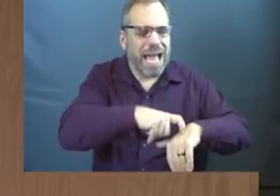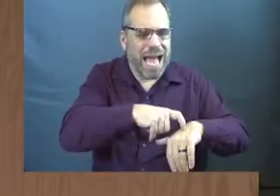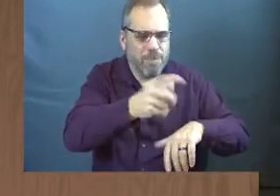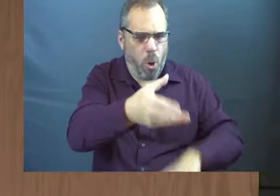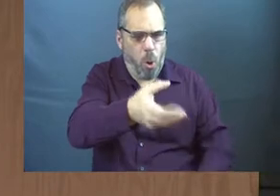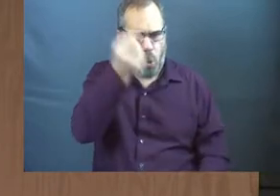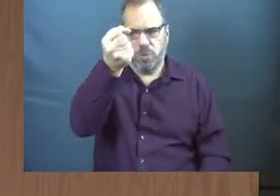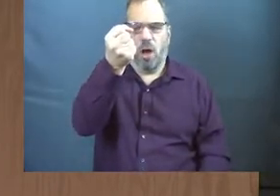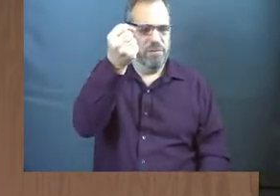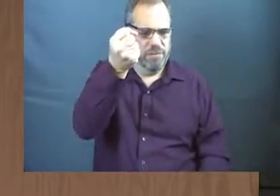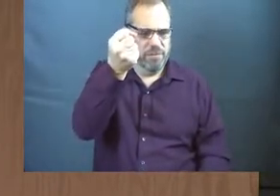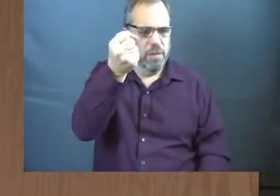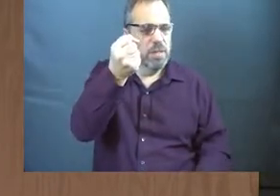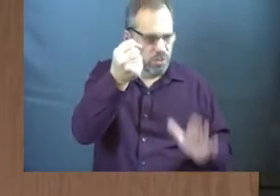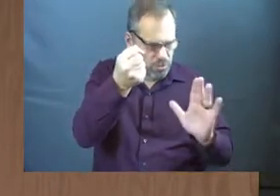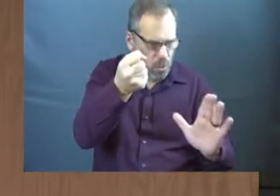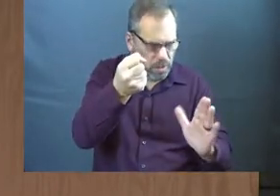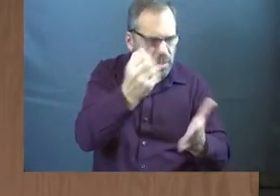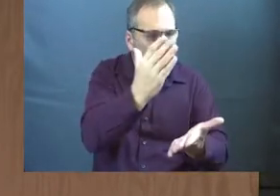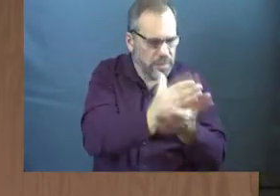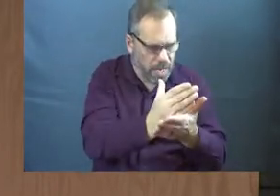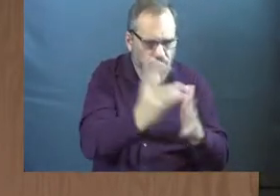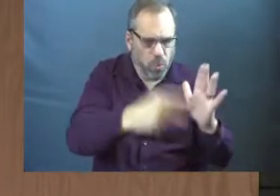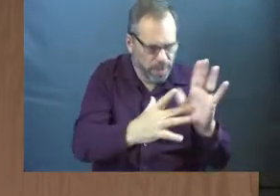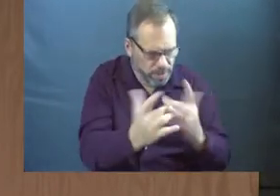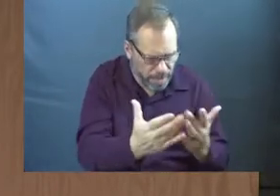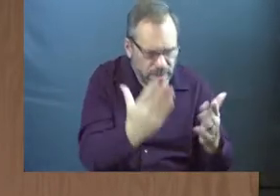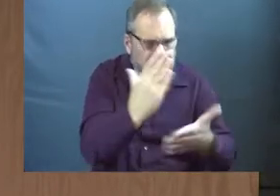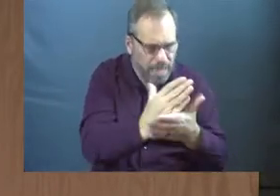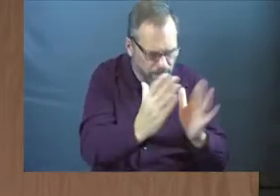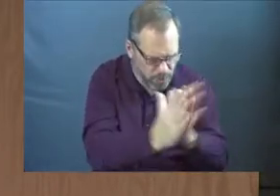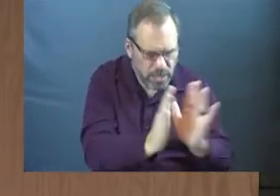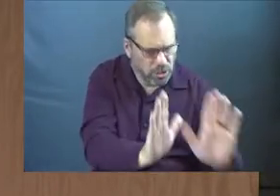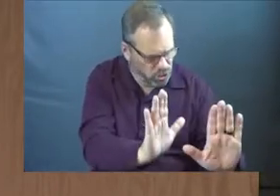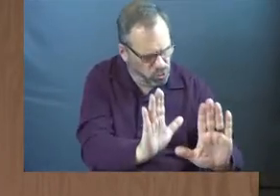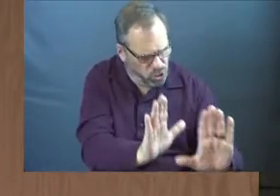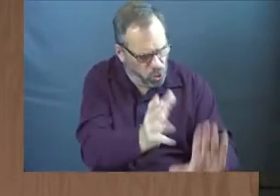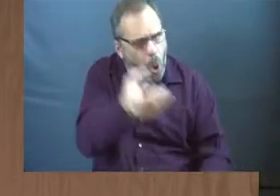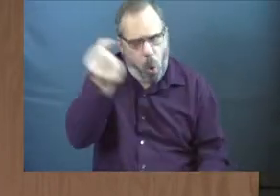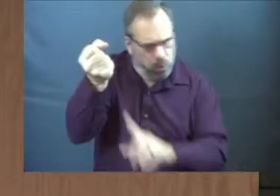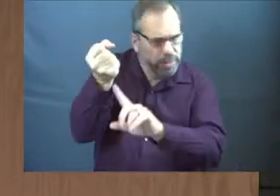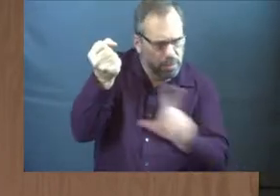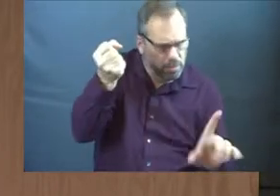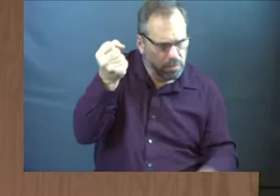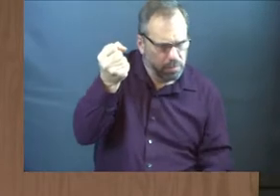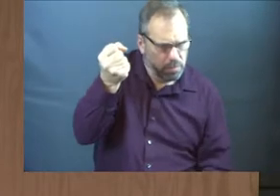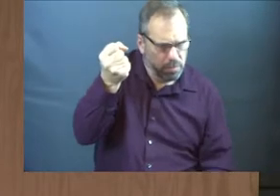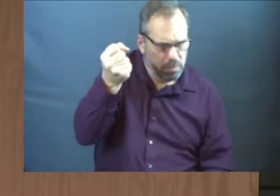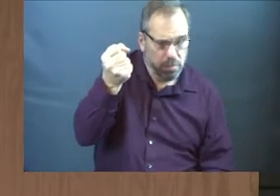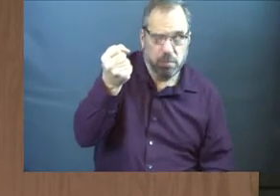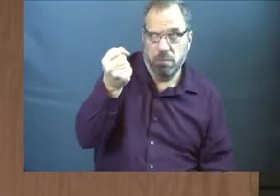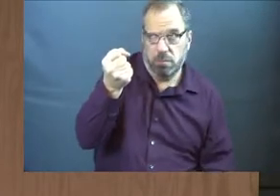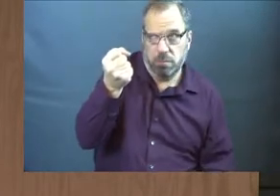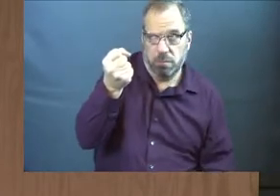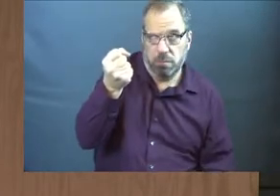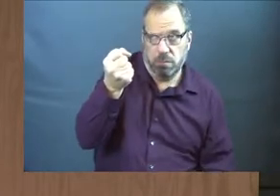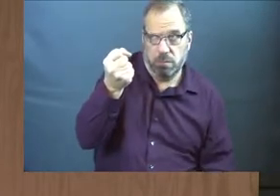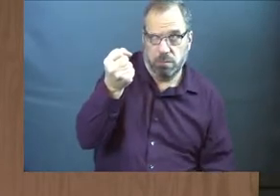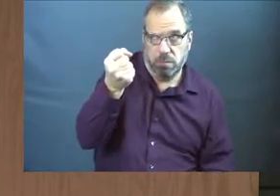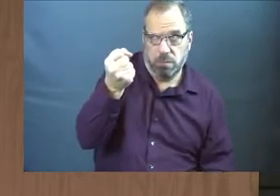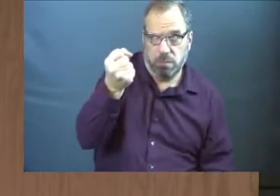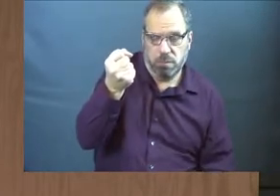time doing all the stuff. I want you to stop reading the Bible, stop praying, stop doing your devotions. And I said, get behind me,